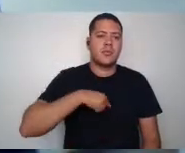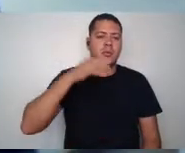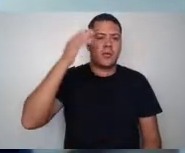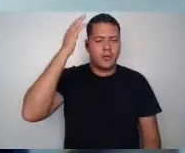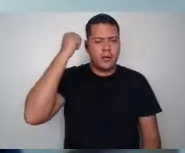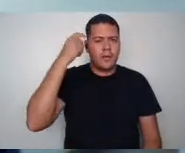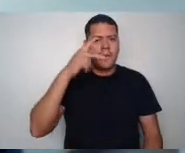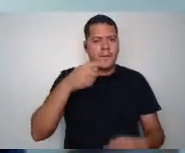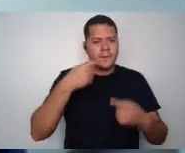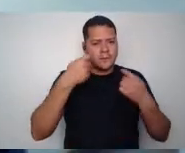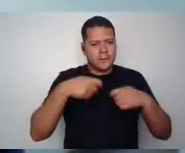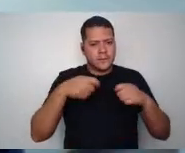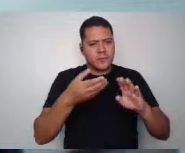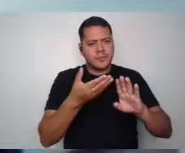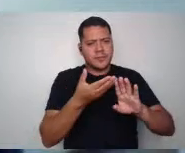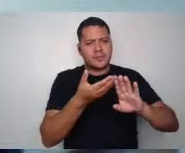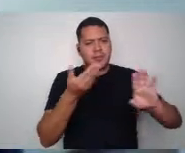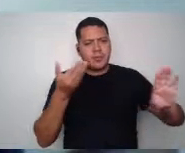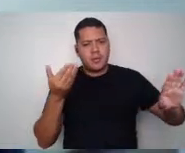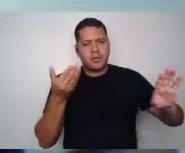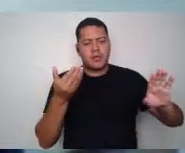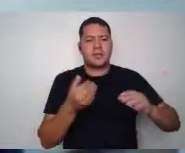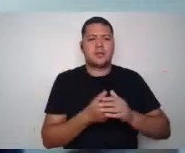that the need